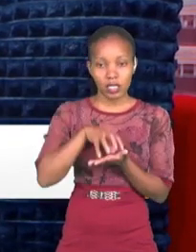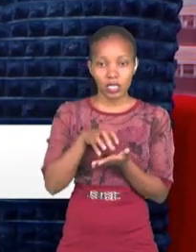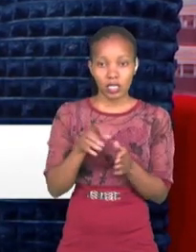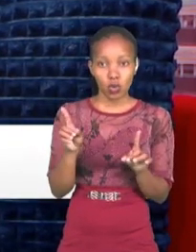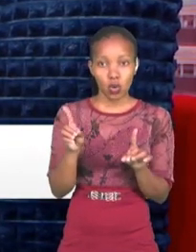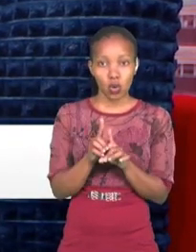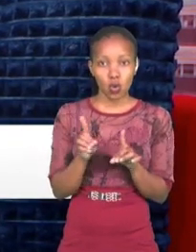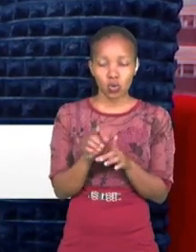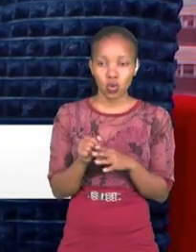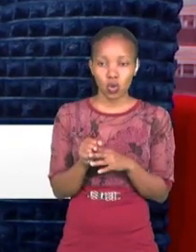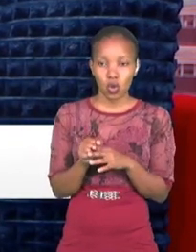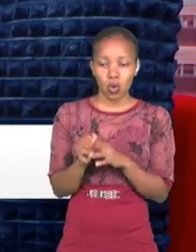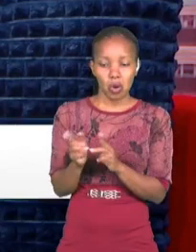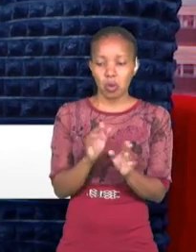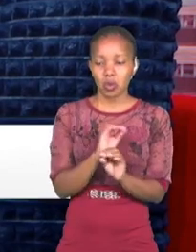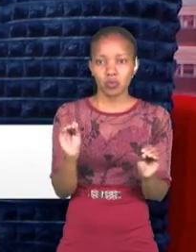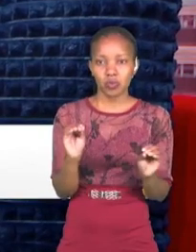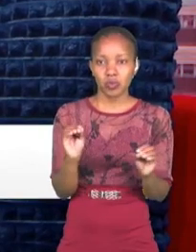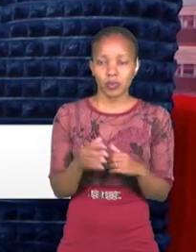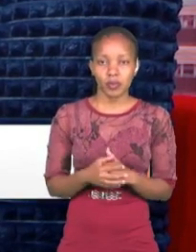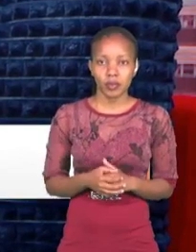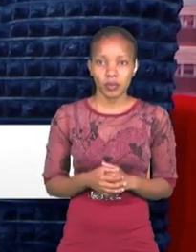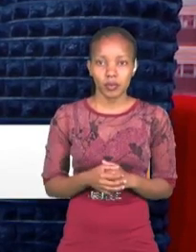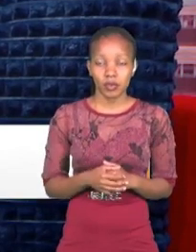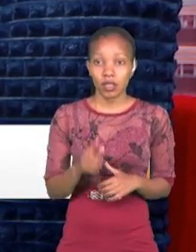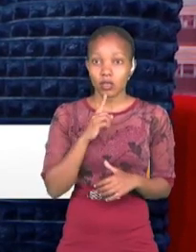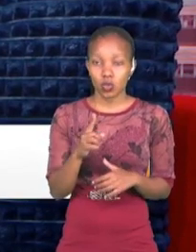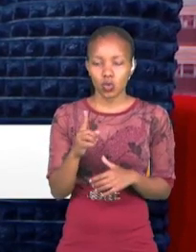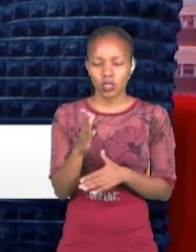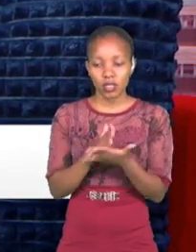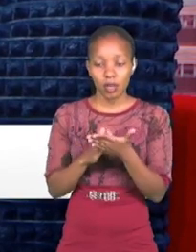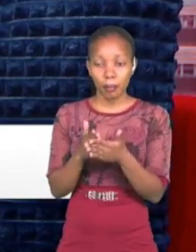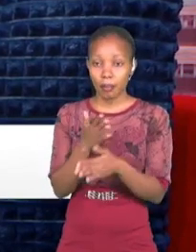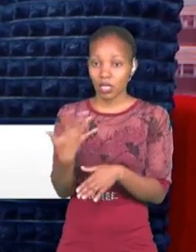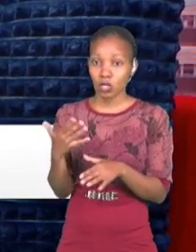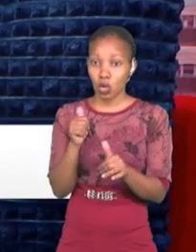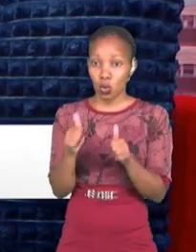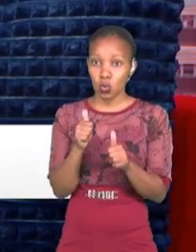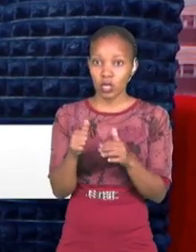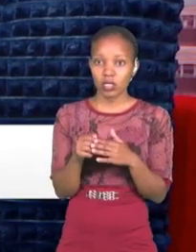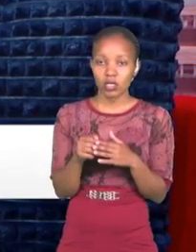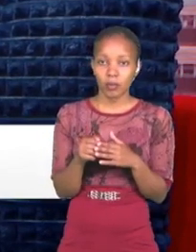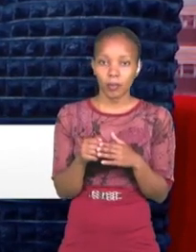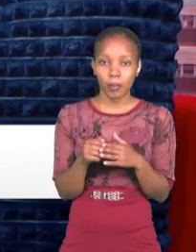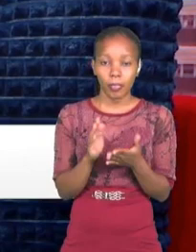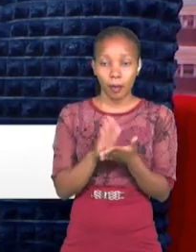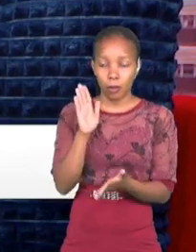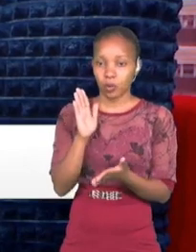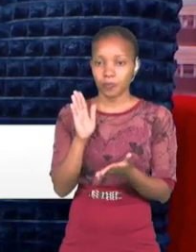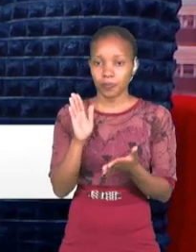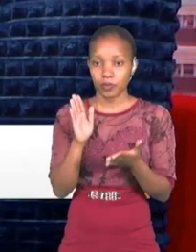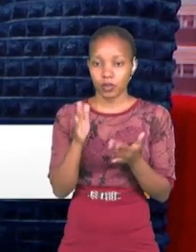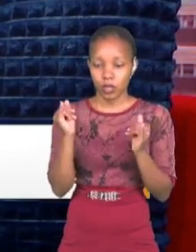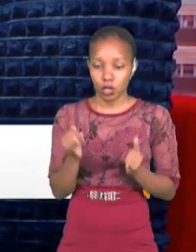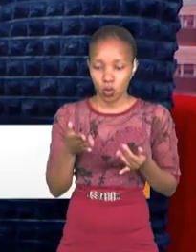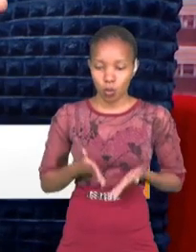is subnormal compared to the normal child. So certain things which are more prevalent in newborns can